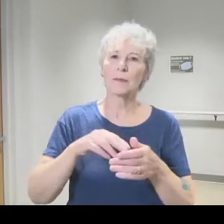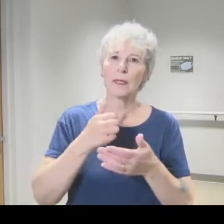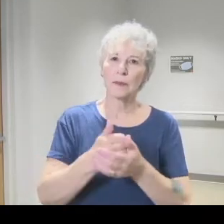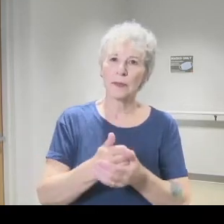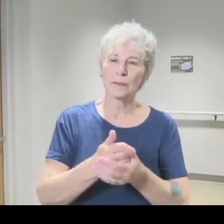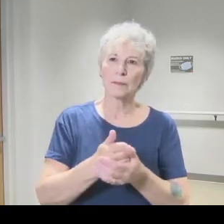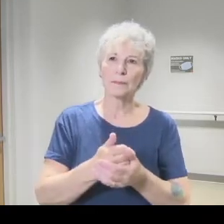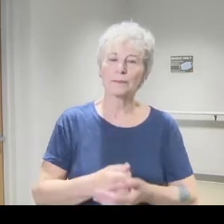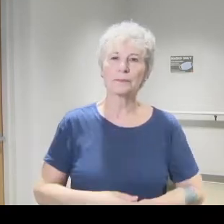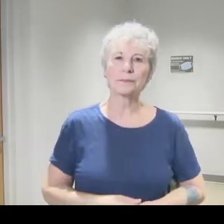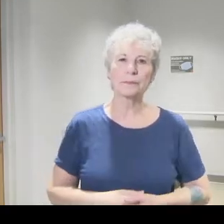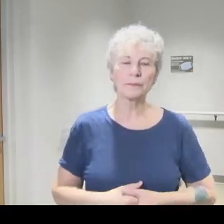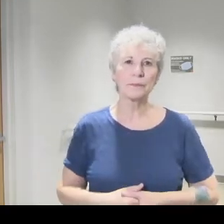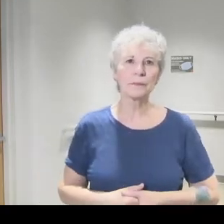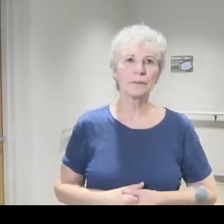Amen.